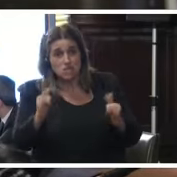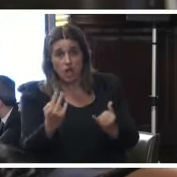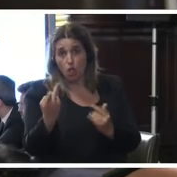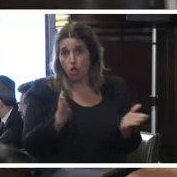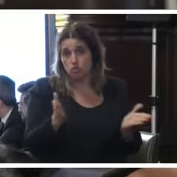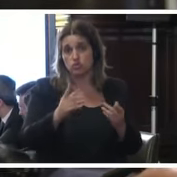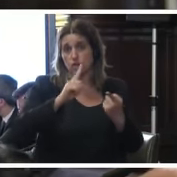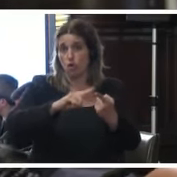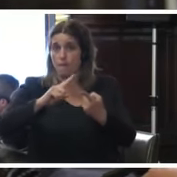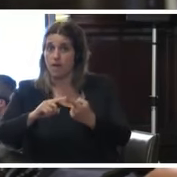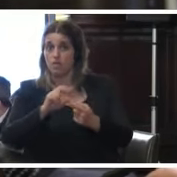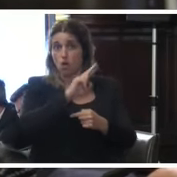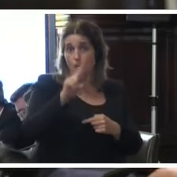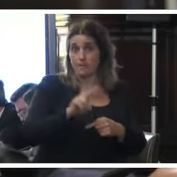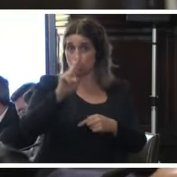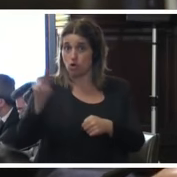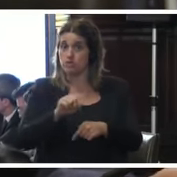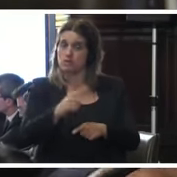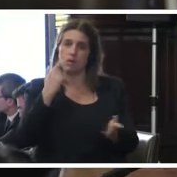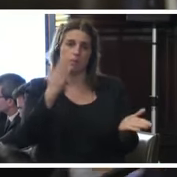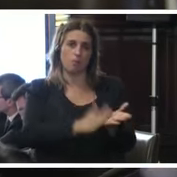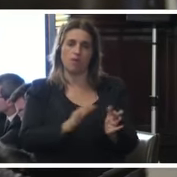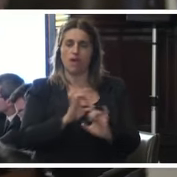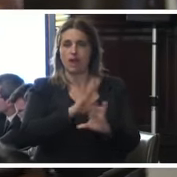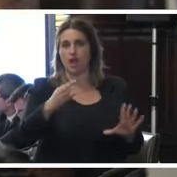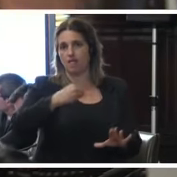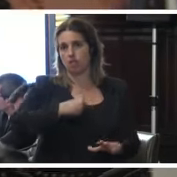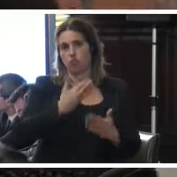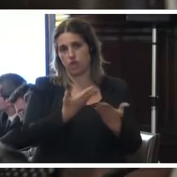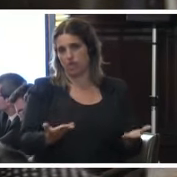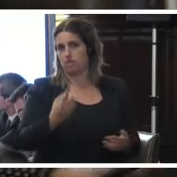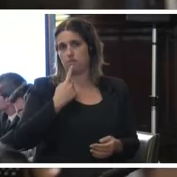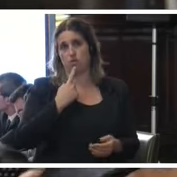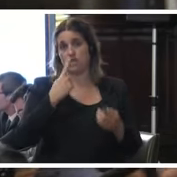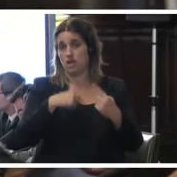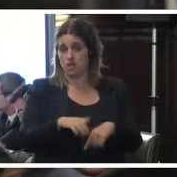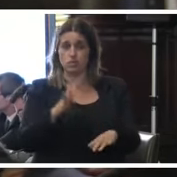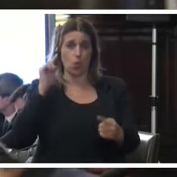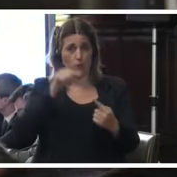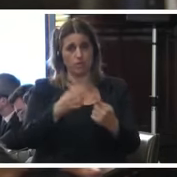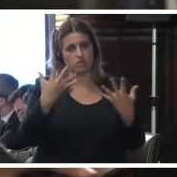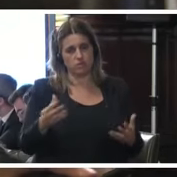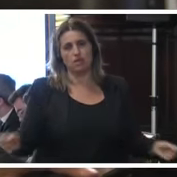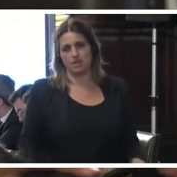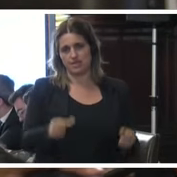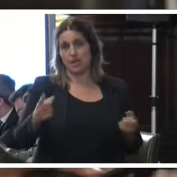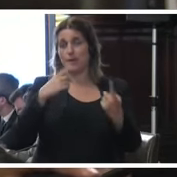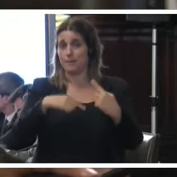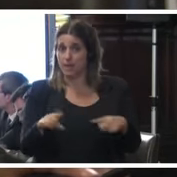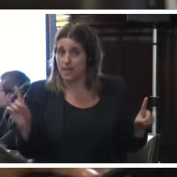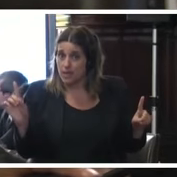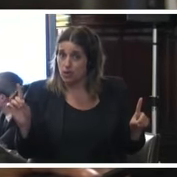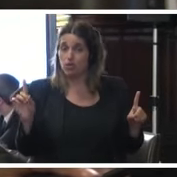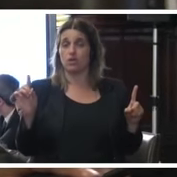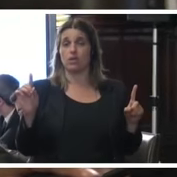will prove your political will and intent in doing so. But I am Commissioner Cava, you're going